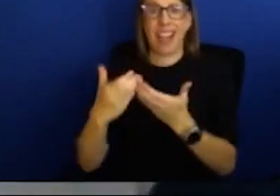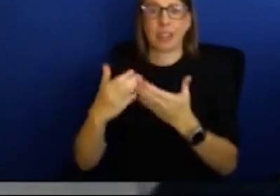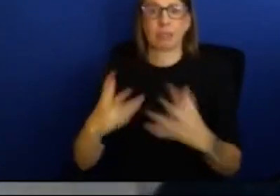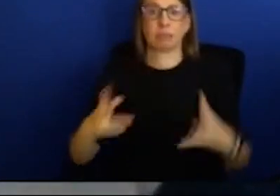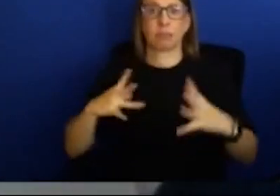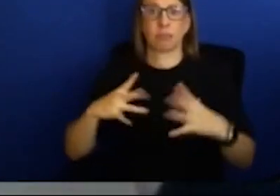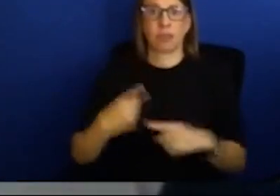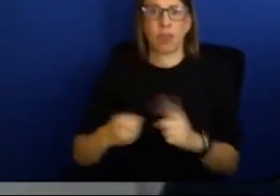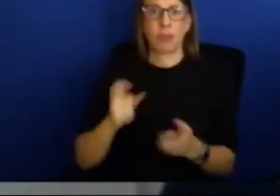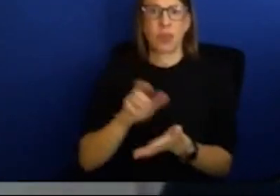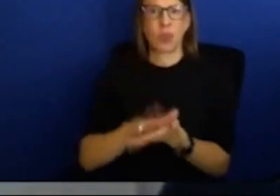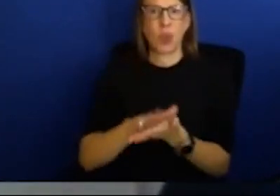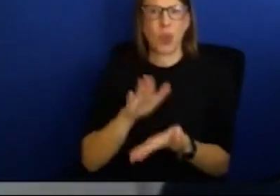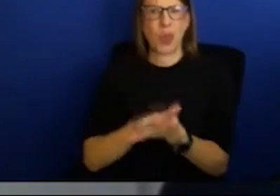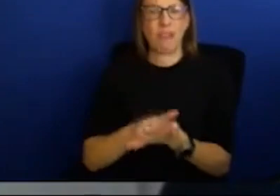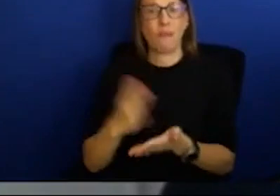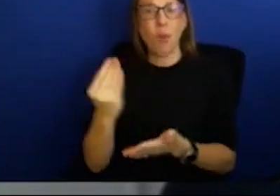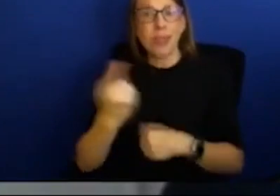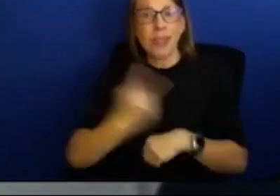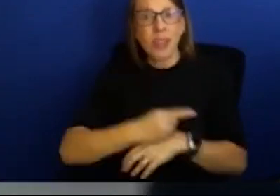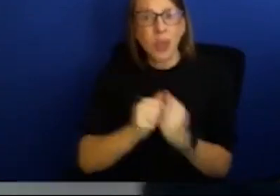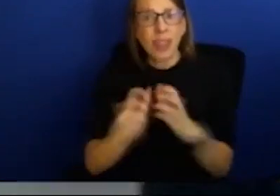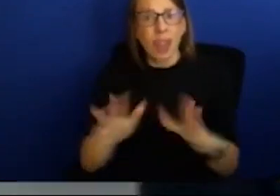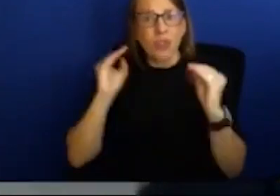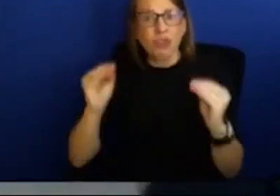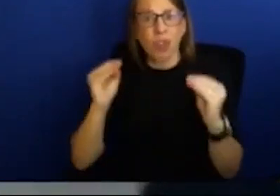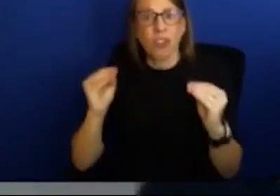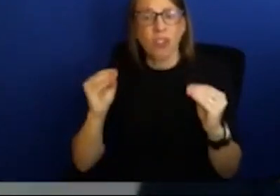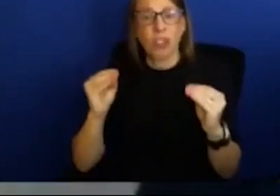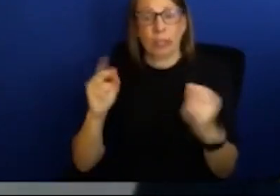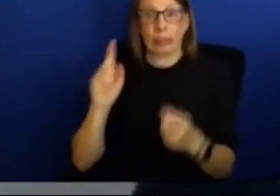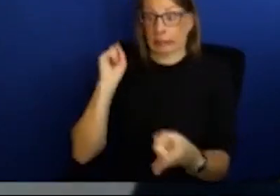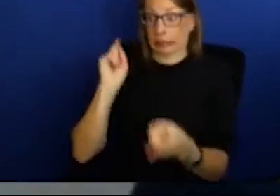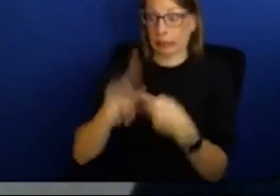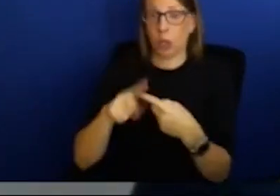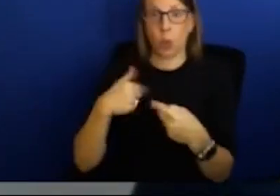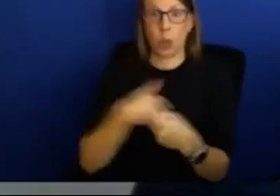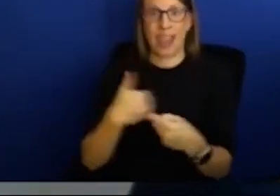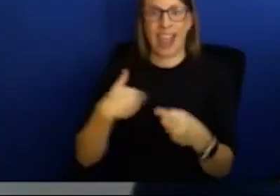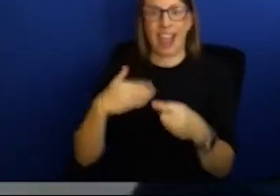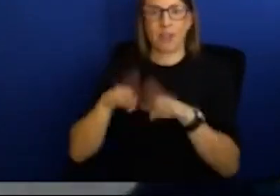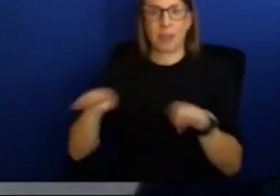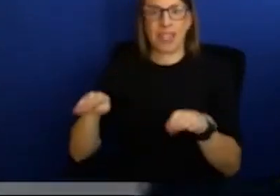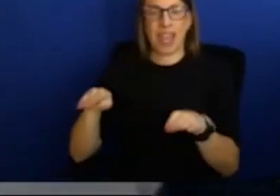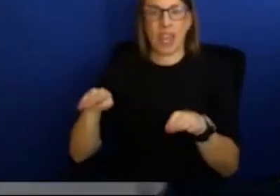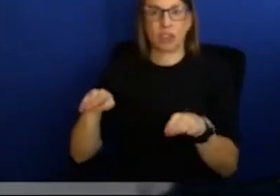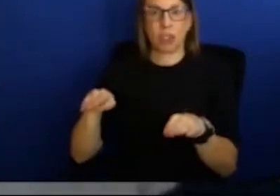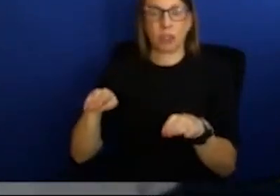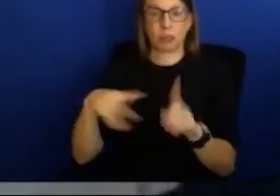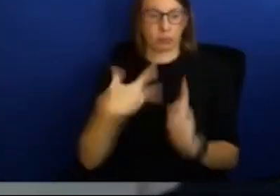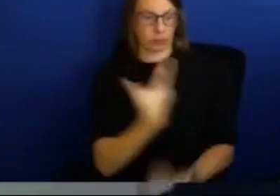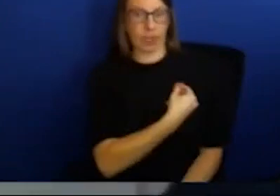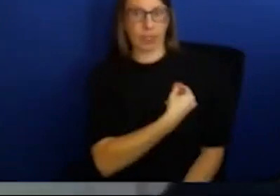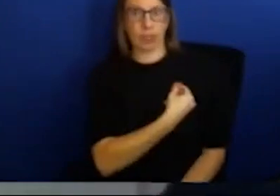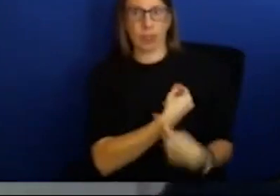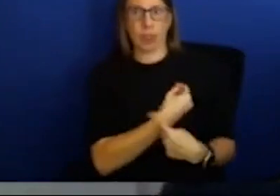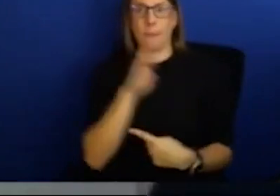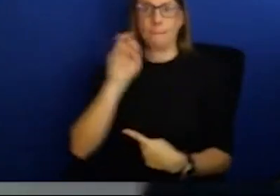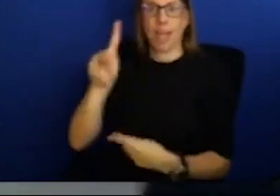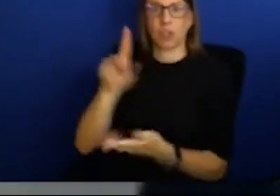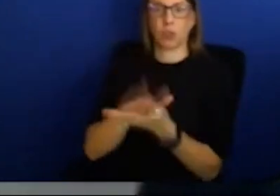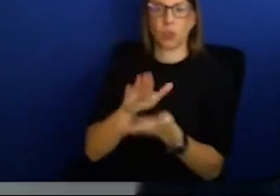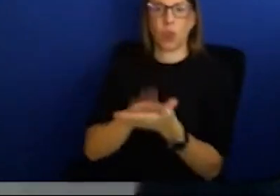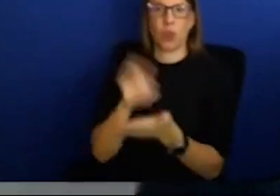school, and that's 14 days without instruction. And until we have that pediatric vaccine, he could go back to school in a couple